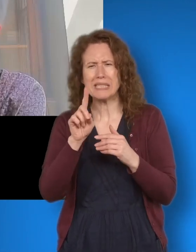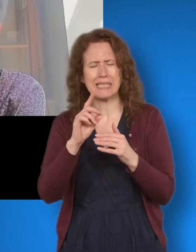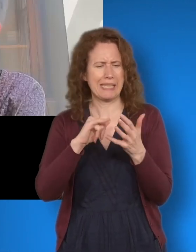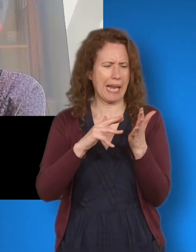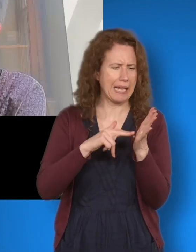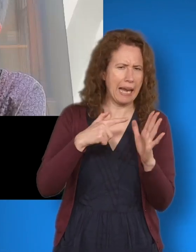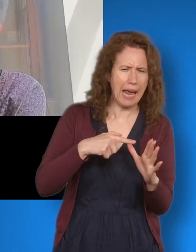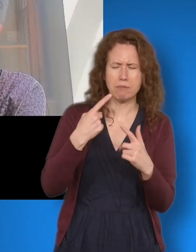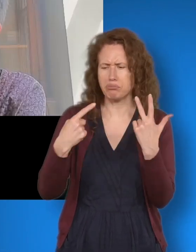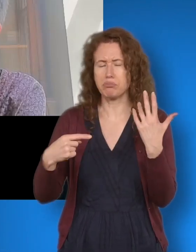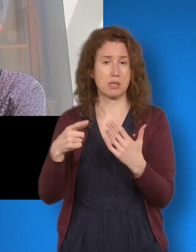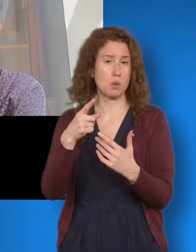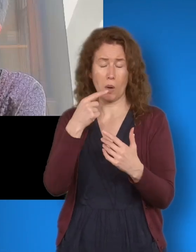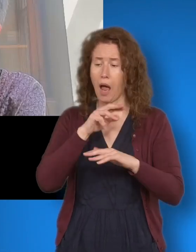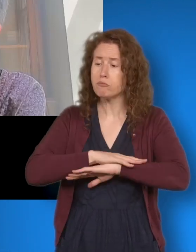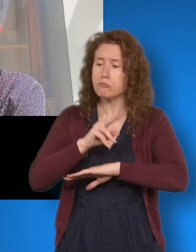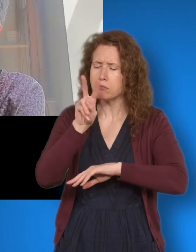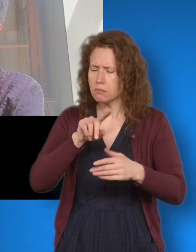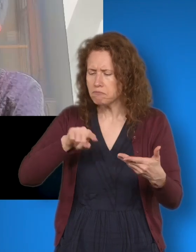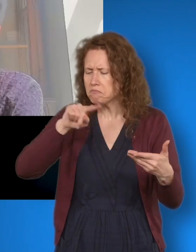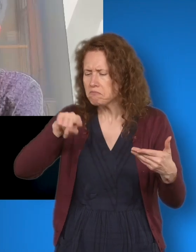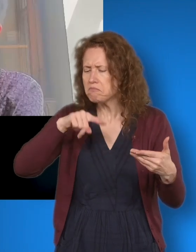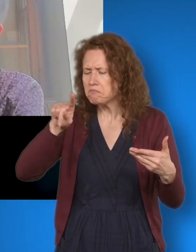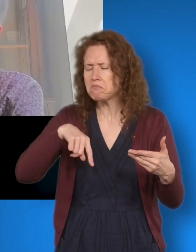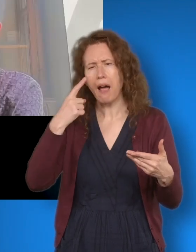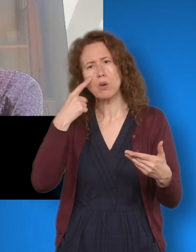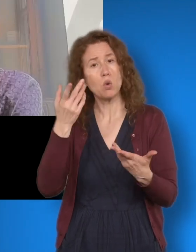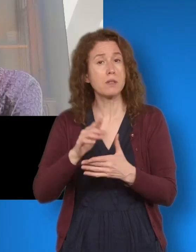SNA that people might find interesting when they are starting.